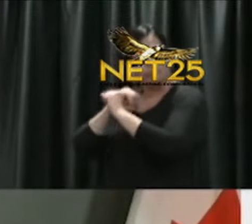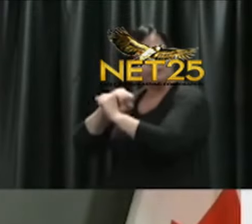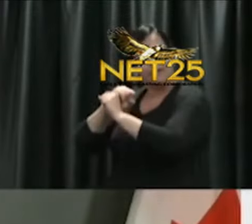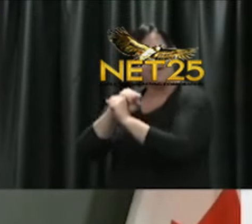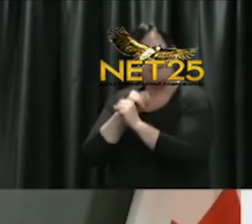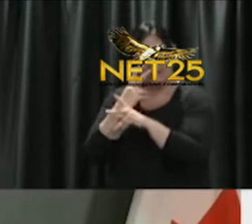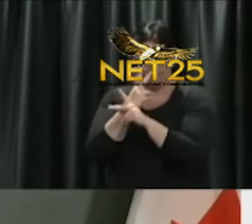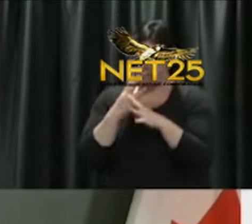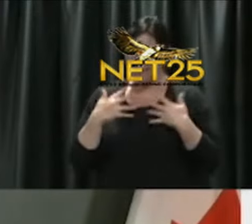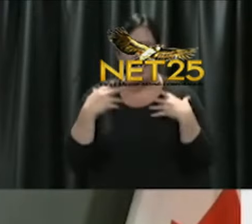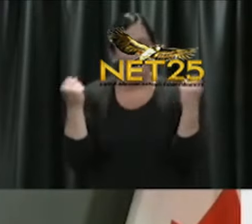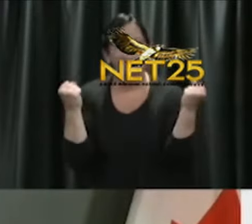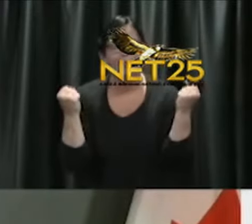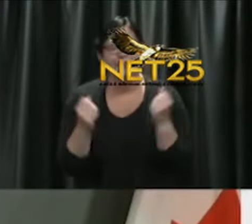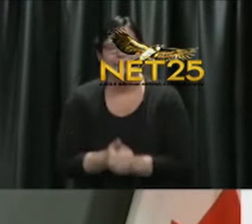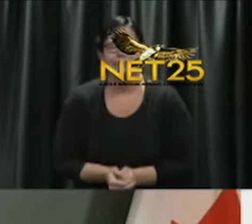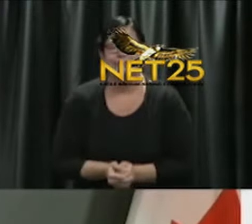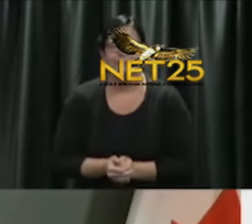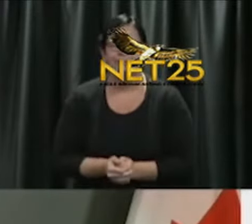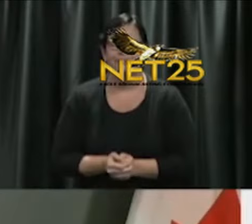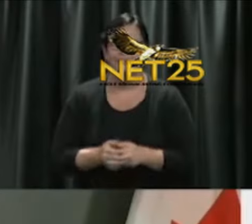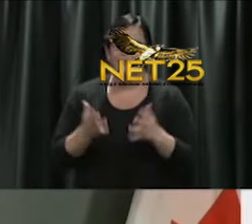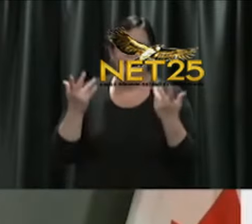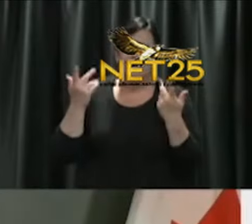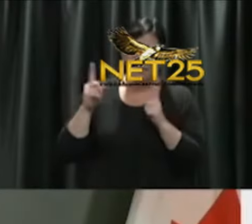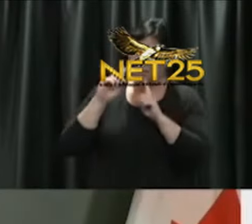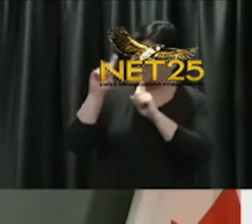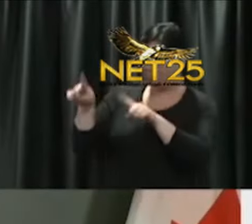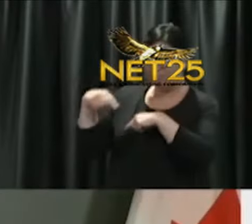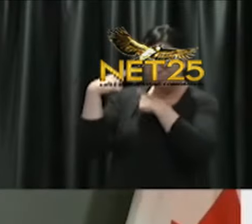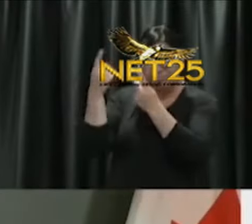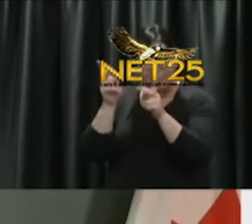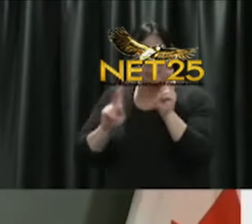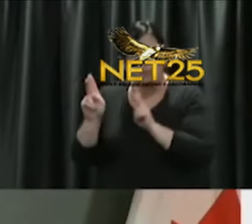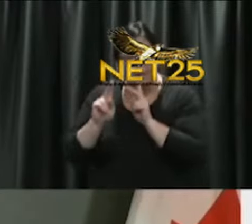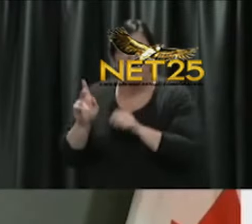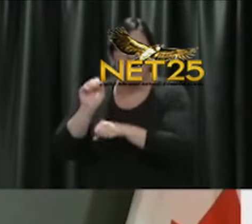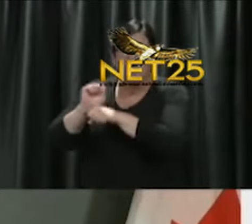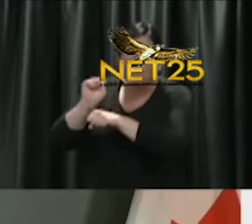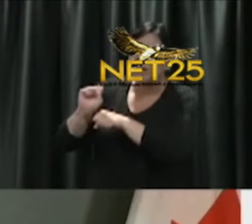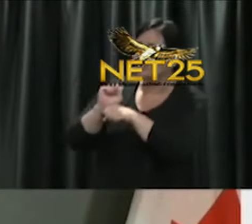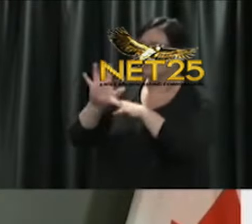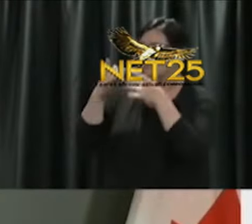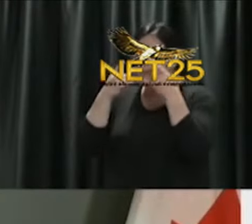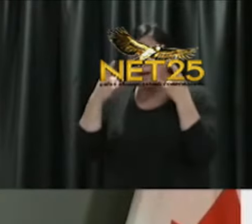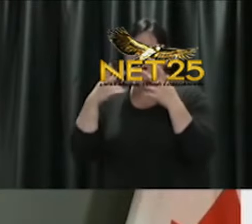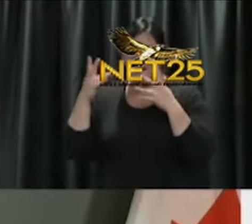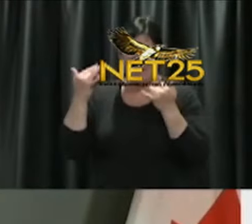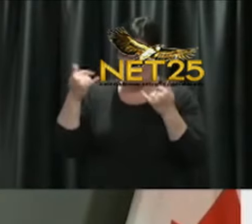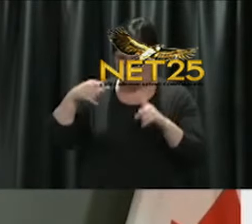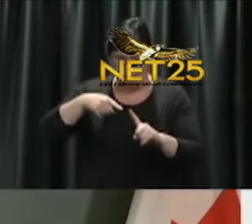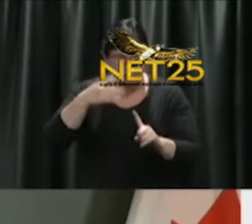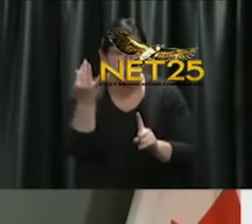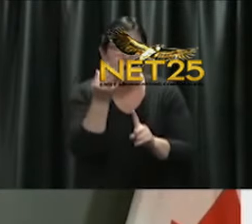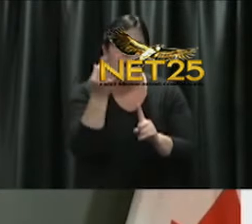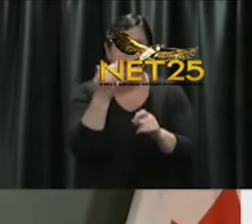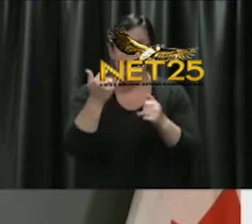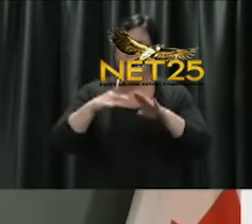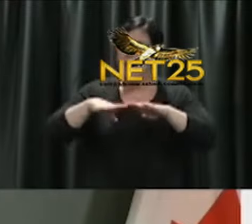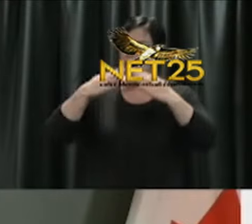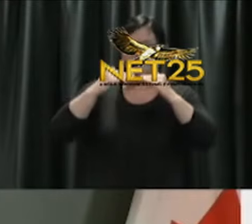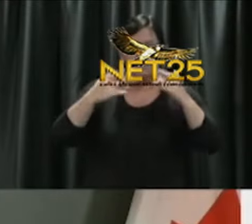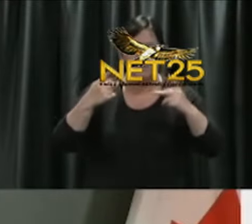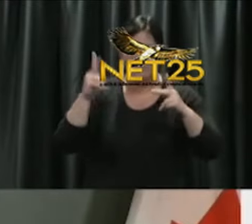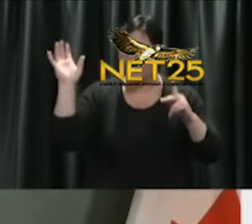essential workers who've been working throughout the pandemic and many others who will be back to work starting Friday. And of course, they protect as well our co-workers,